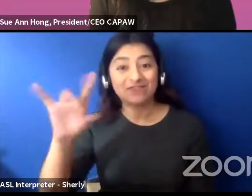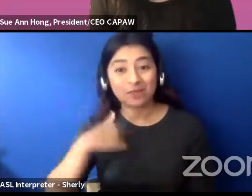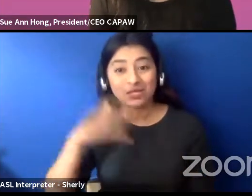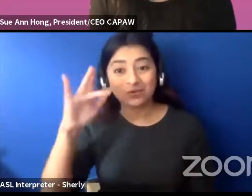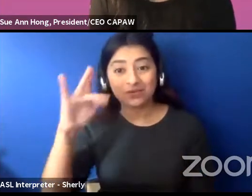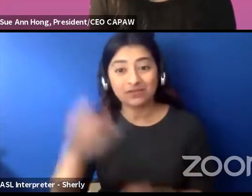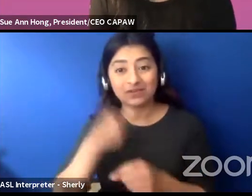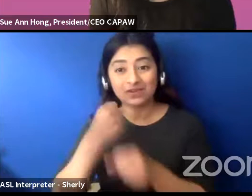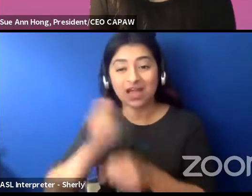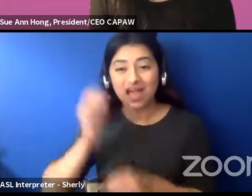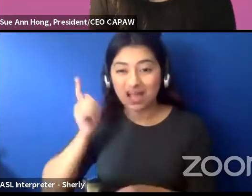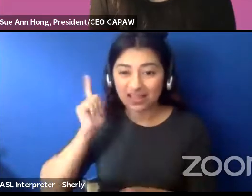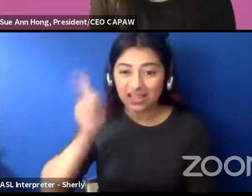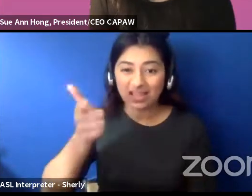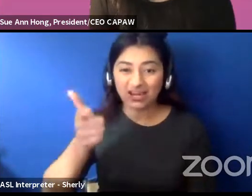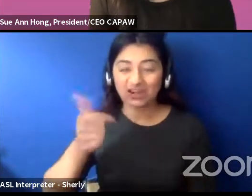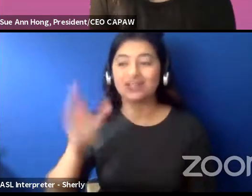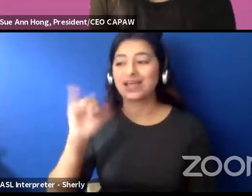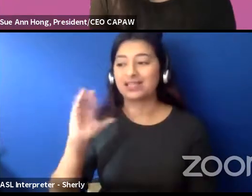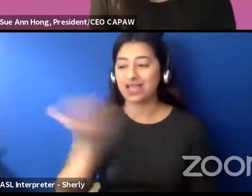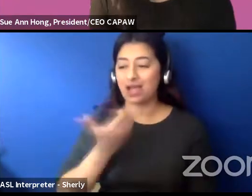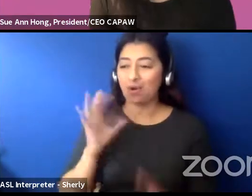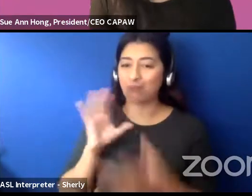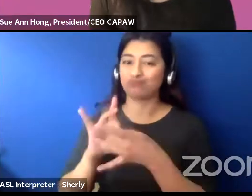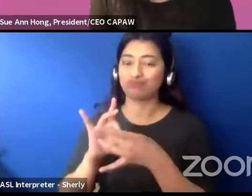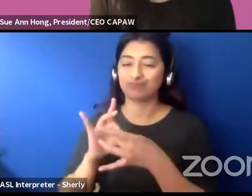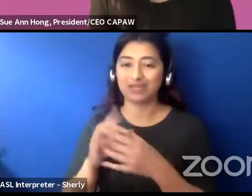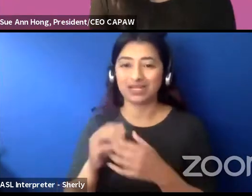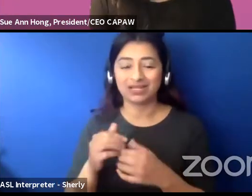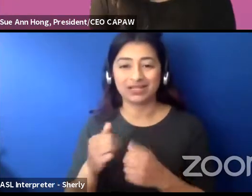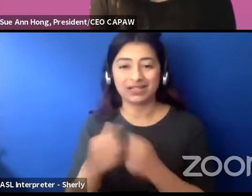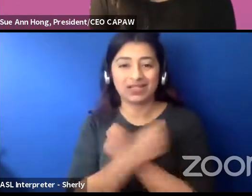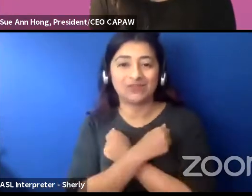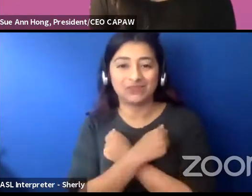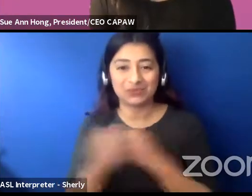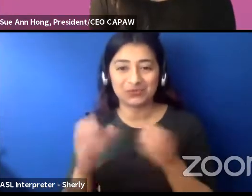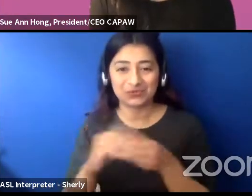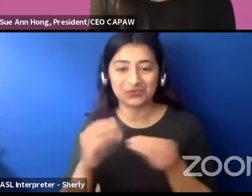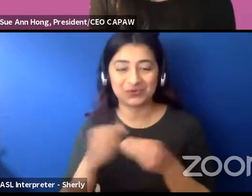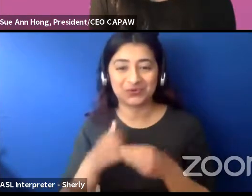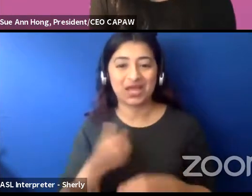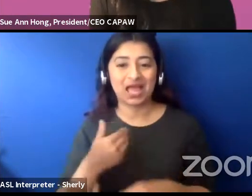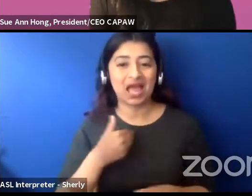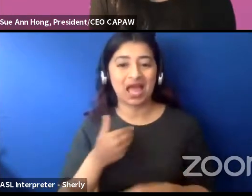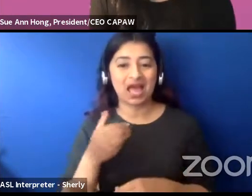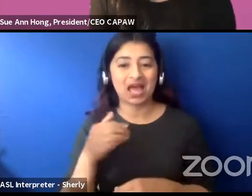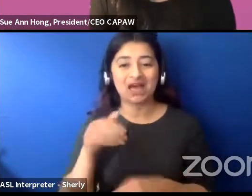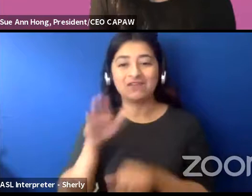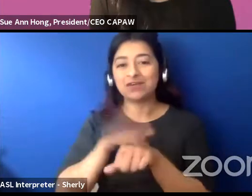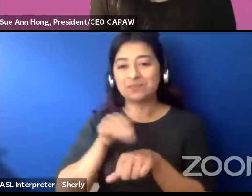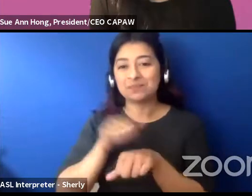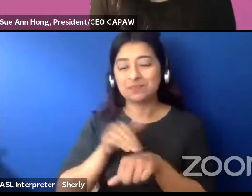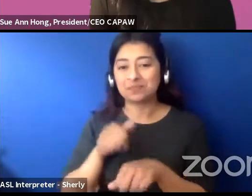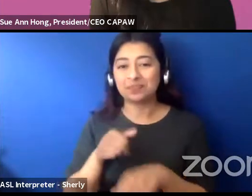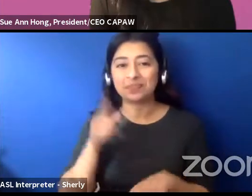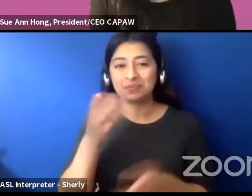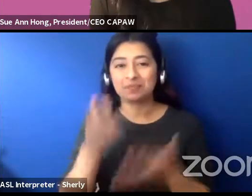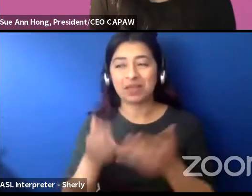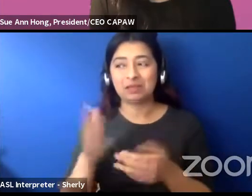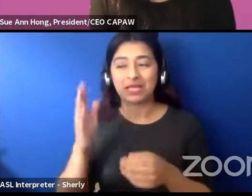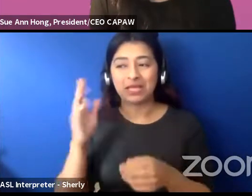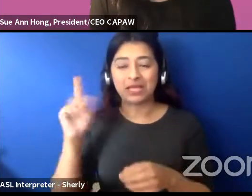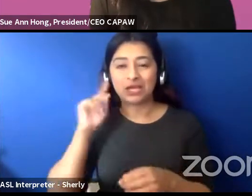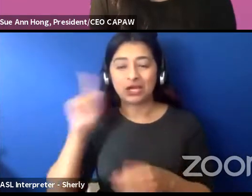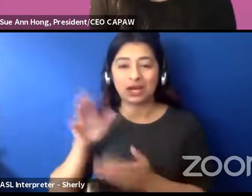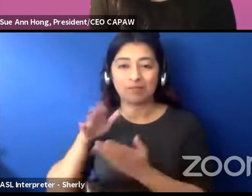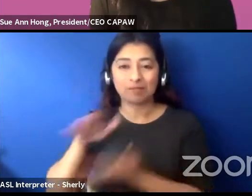later, and that is our love story. I am also the mom to a fur baby who you may or may not hear bark. And